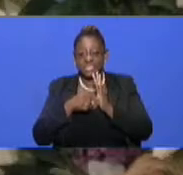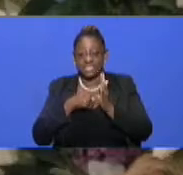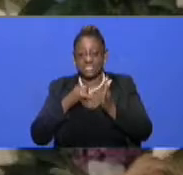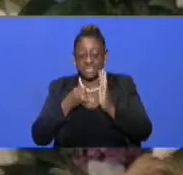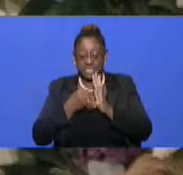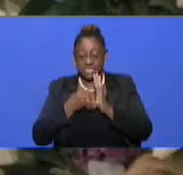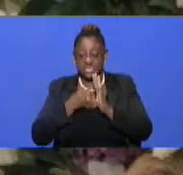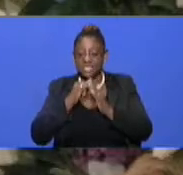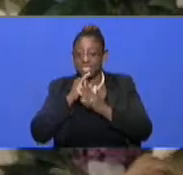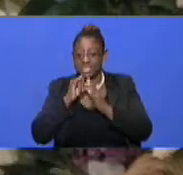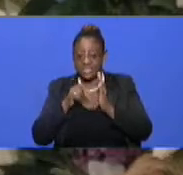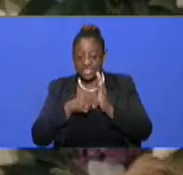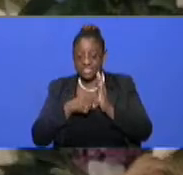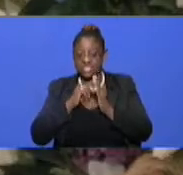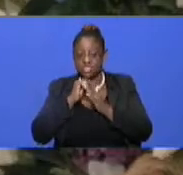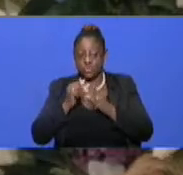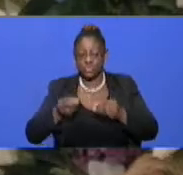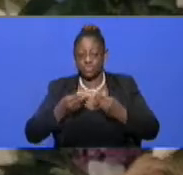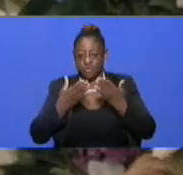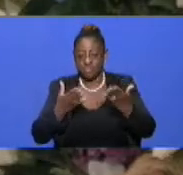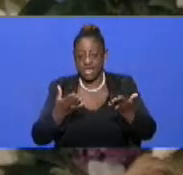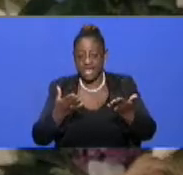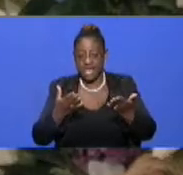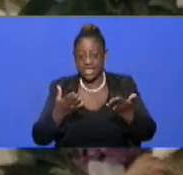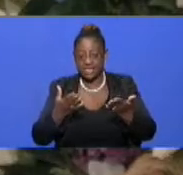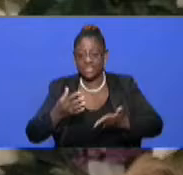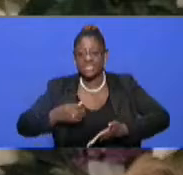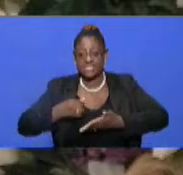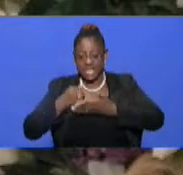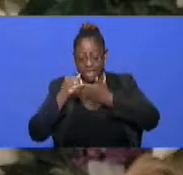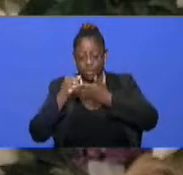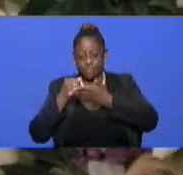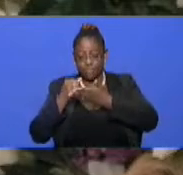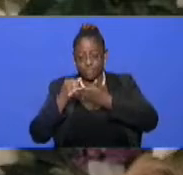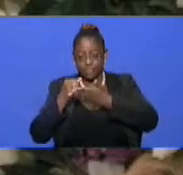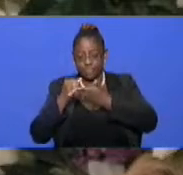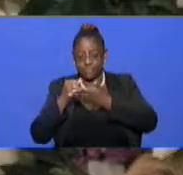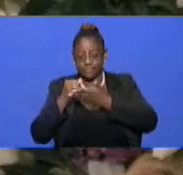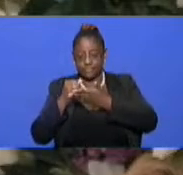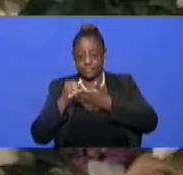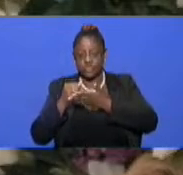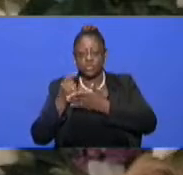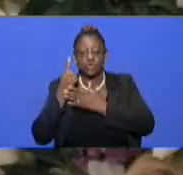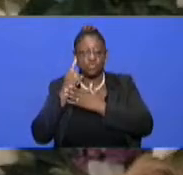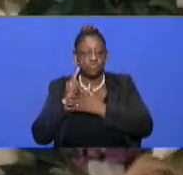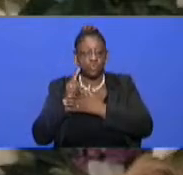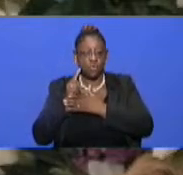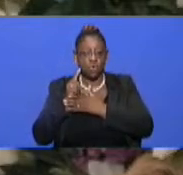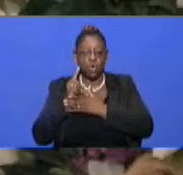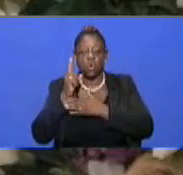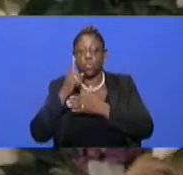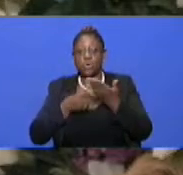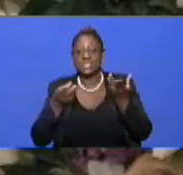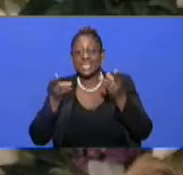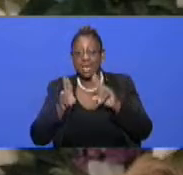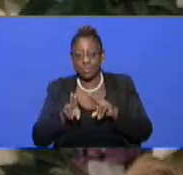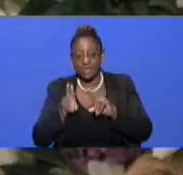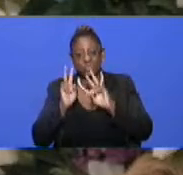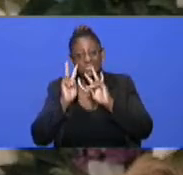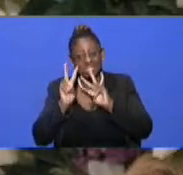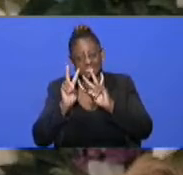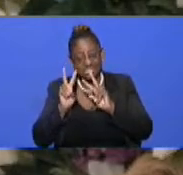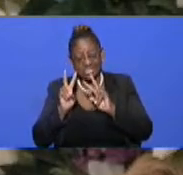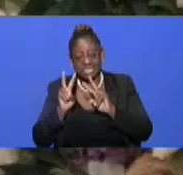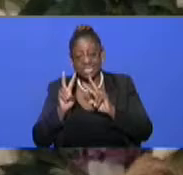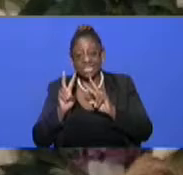here, to provide some relief for the horrors that we see